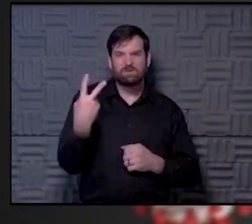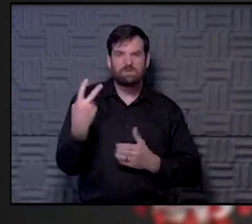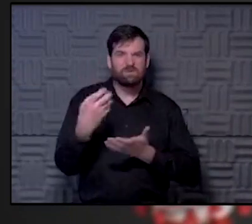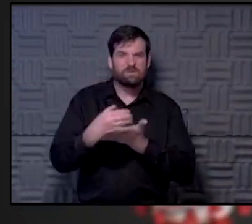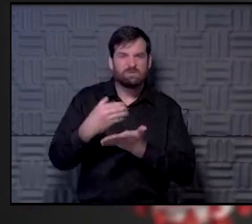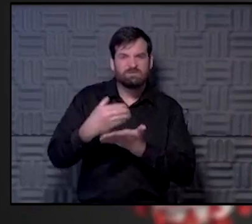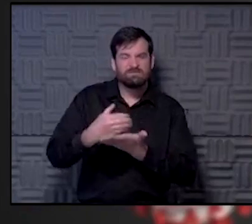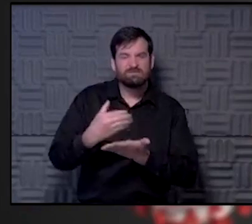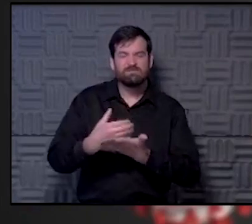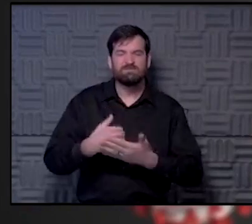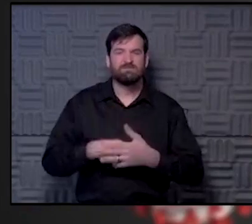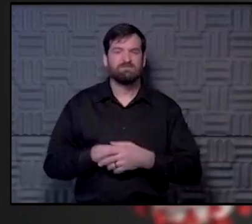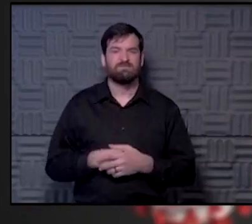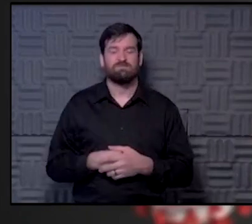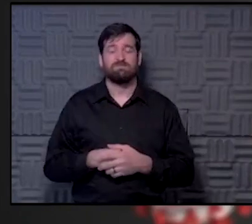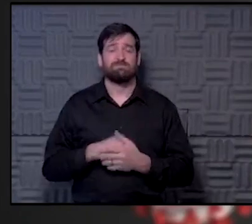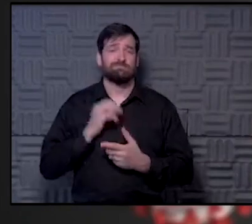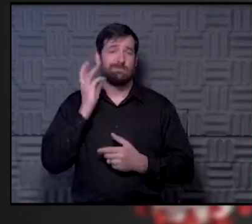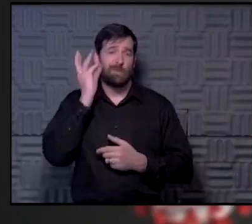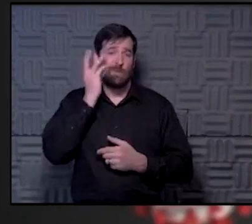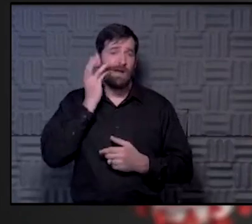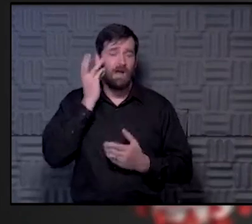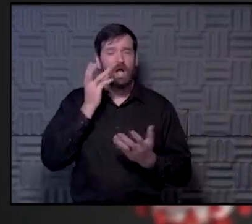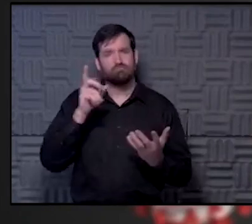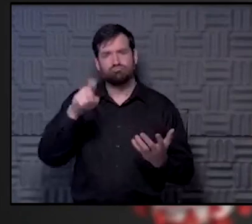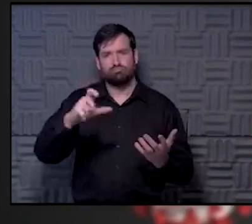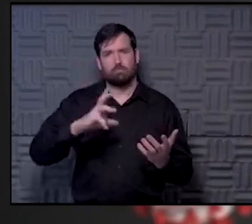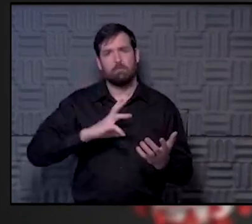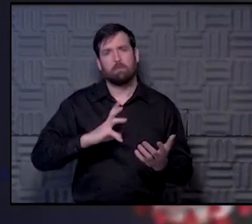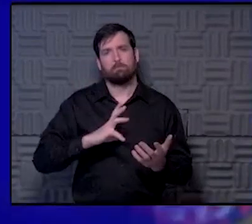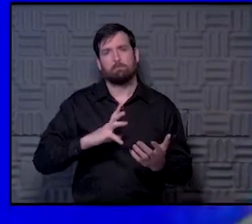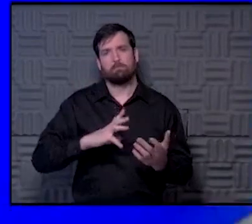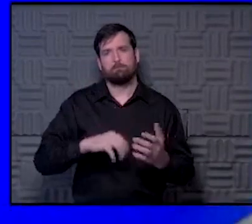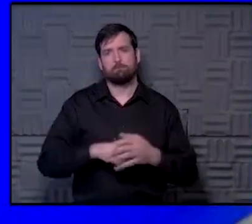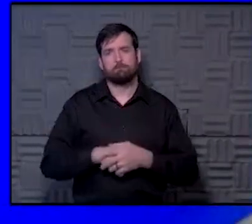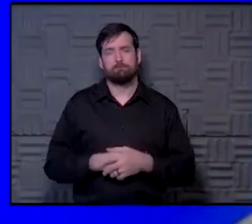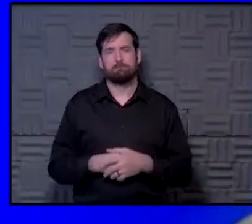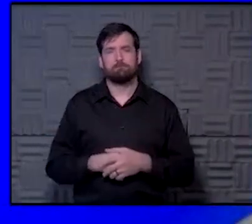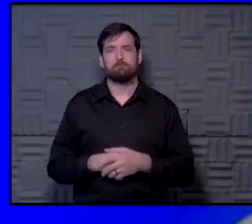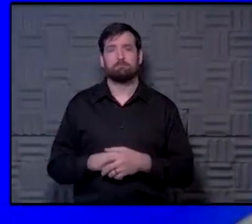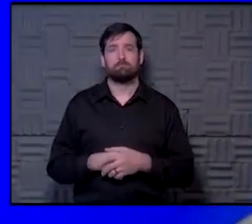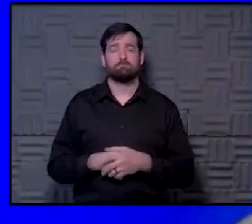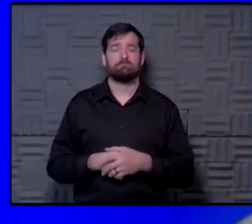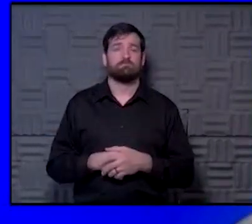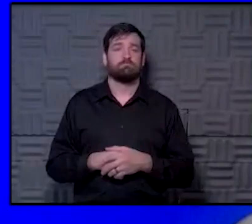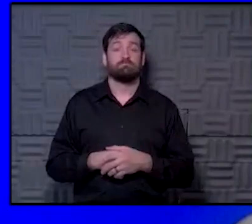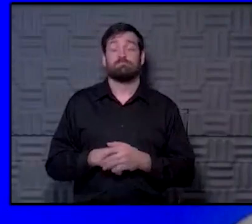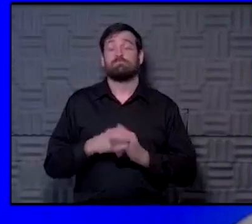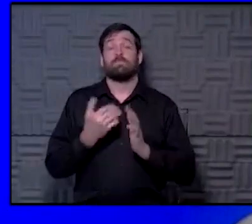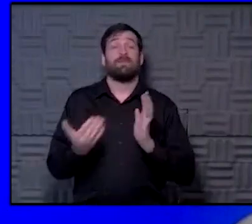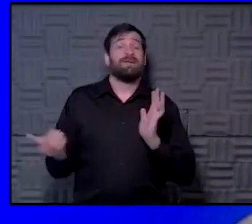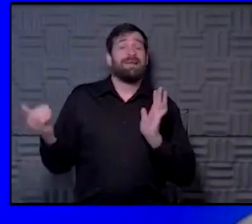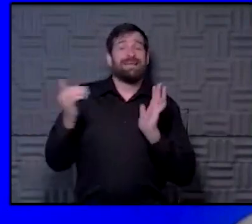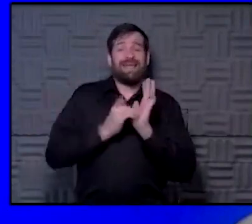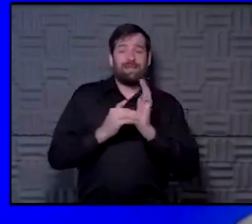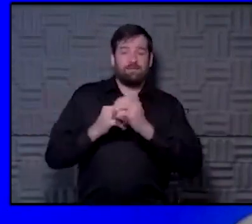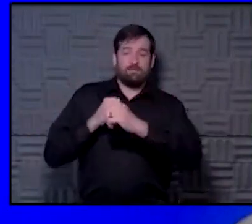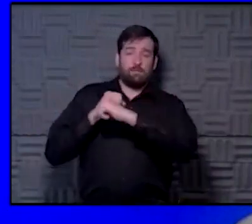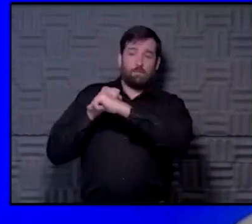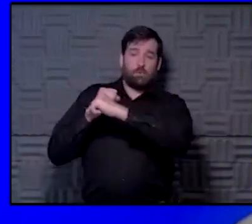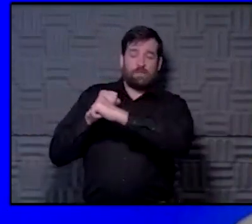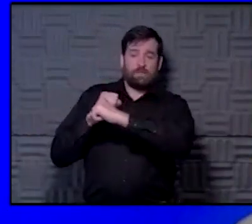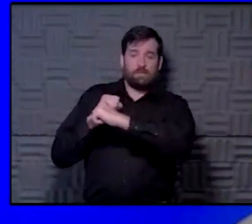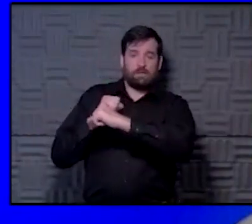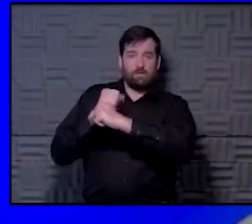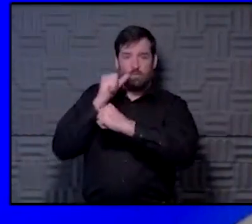or wine a night. That should be fine. So I think overall, again, the immunity is going to be